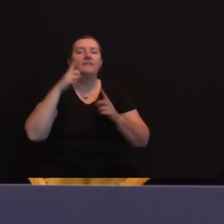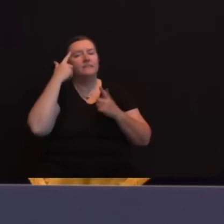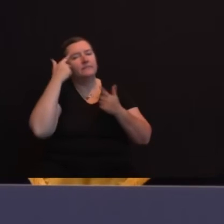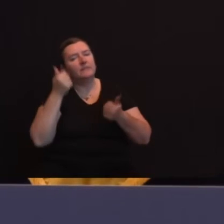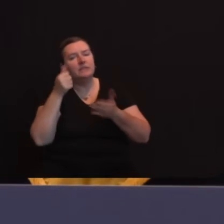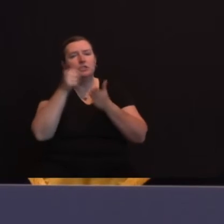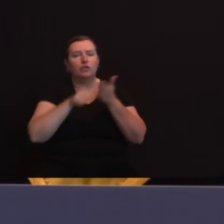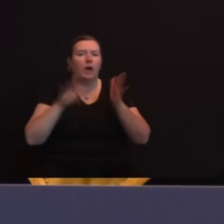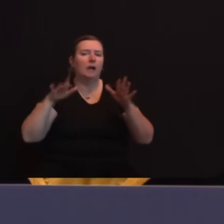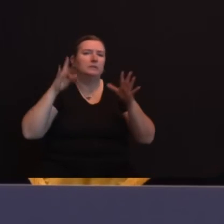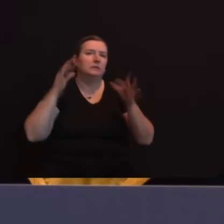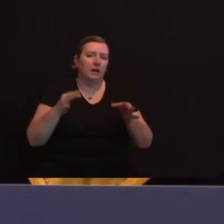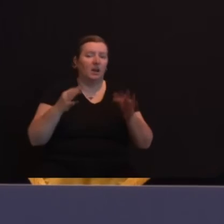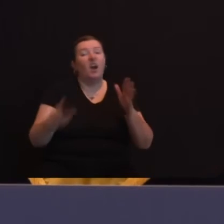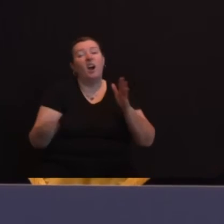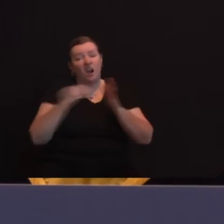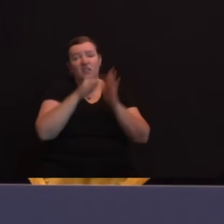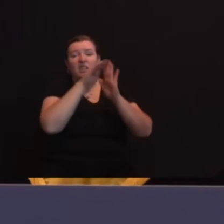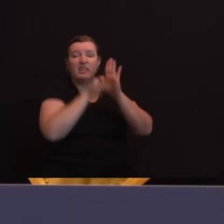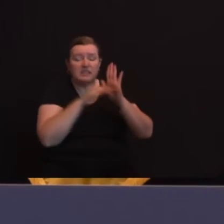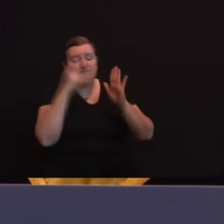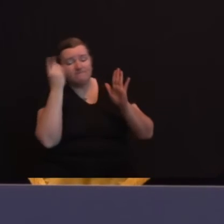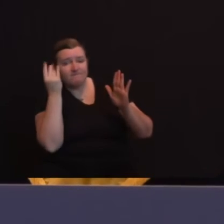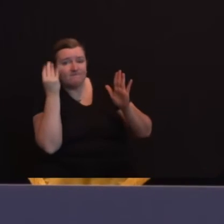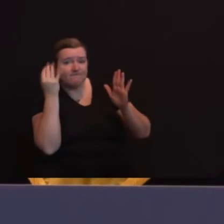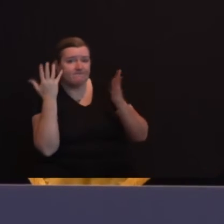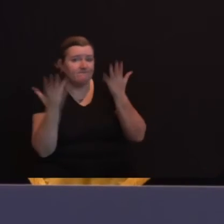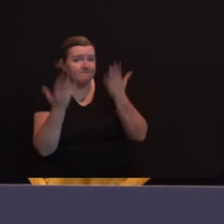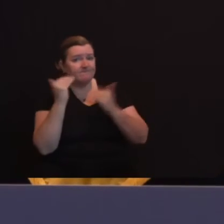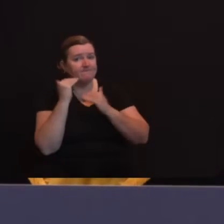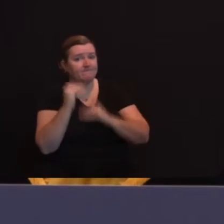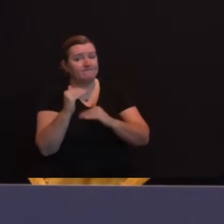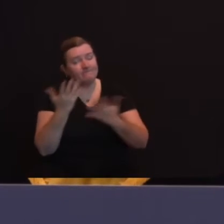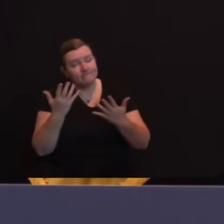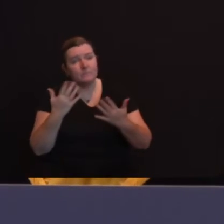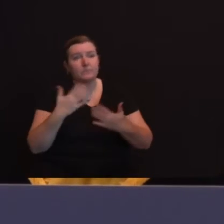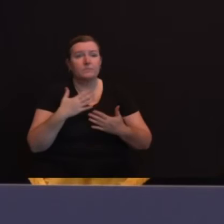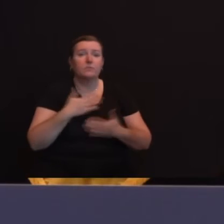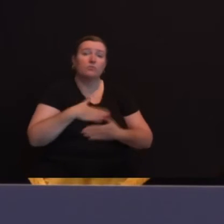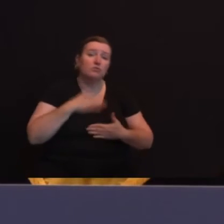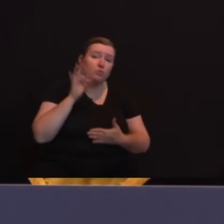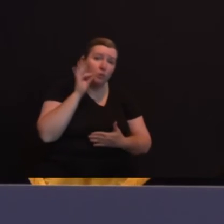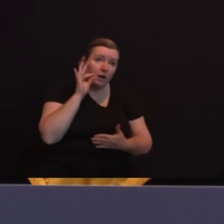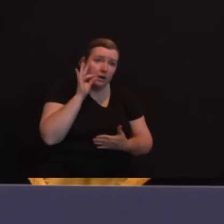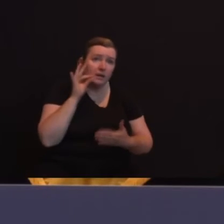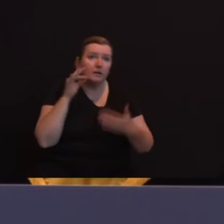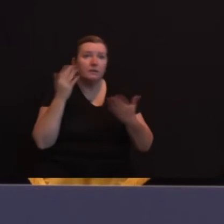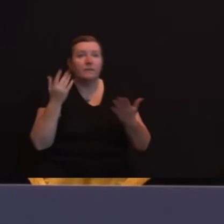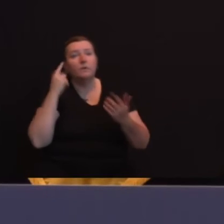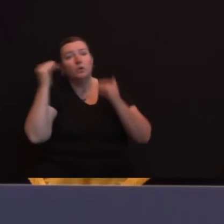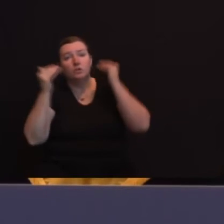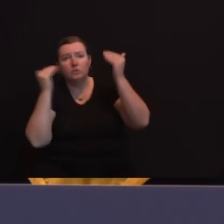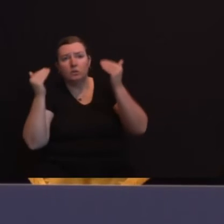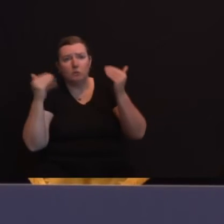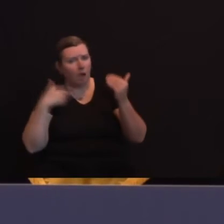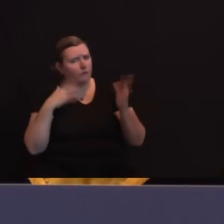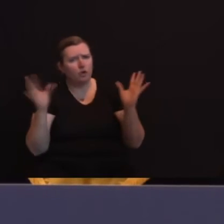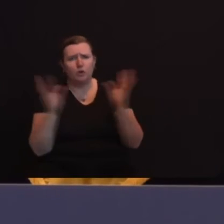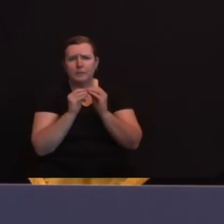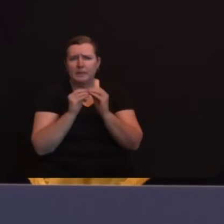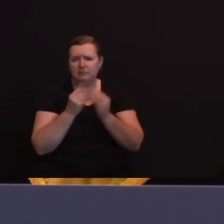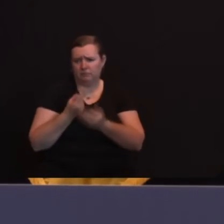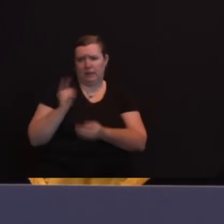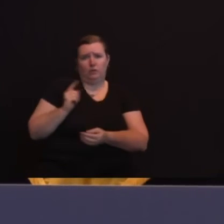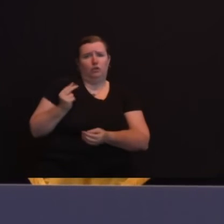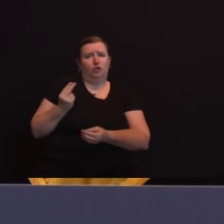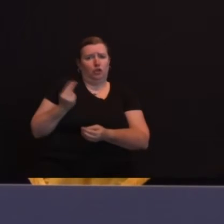say on recreational adult use marijuana, Dustin, I think we've made good progress. We had a very productive leadership meeting on Thursday. Our teams have been at it